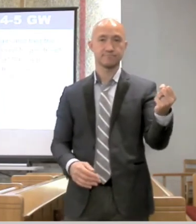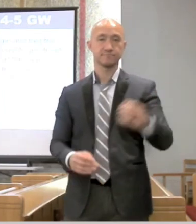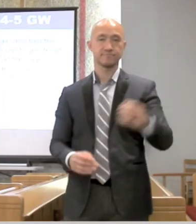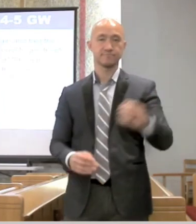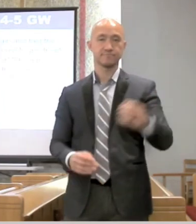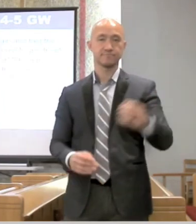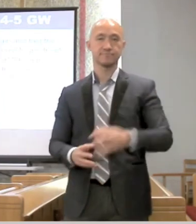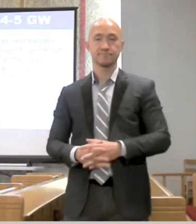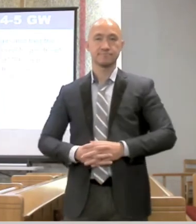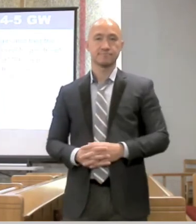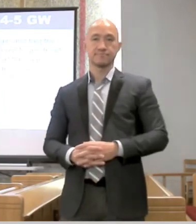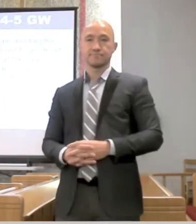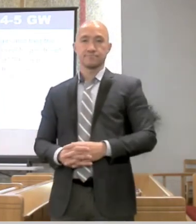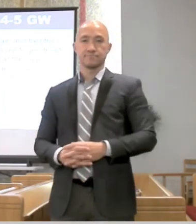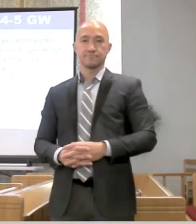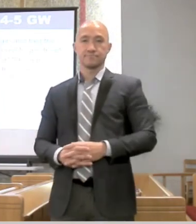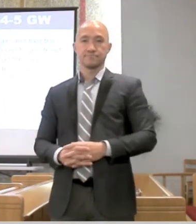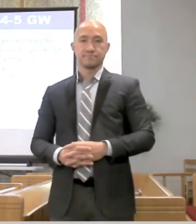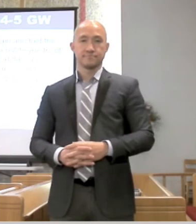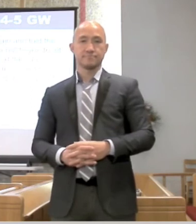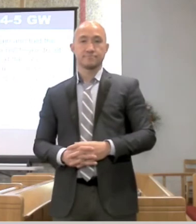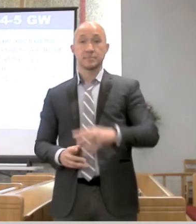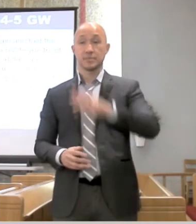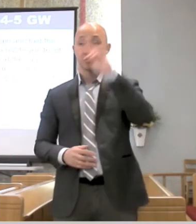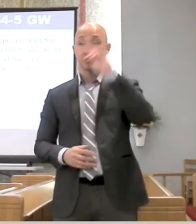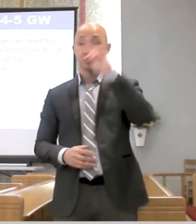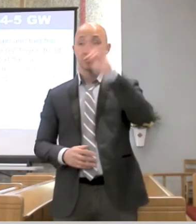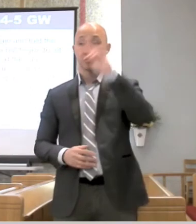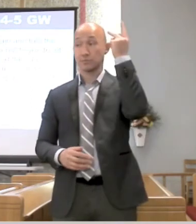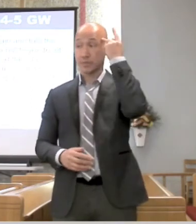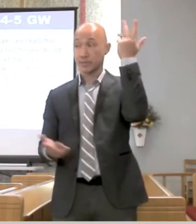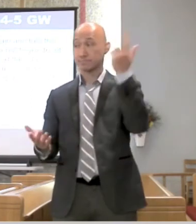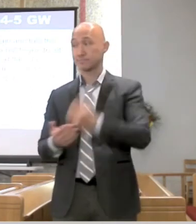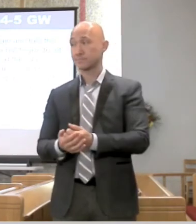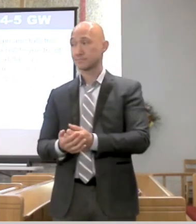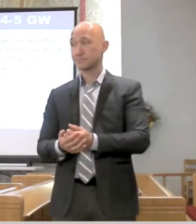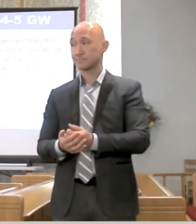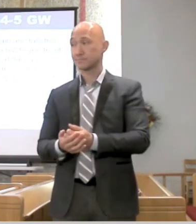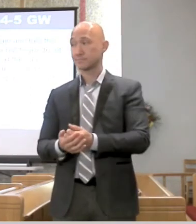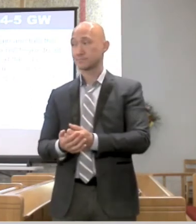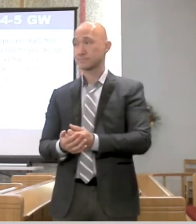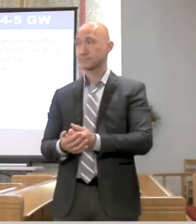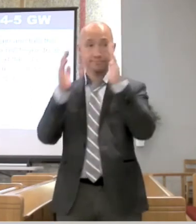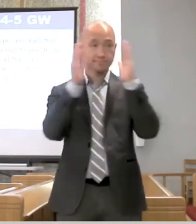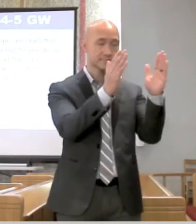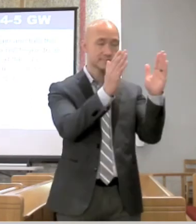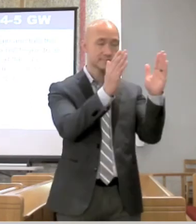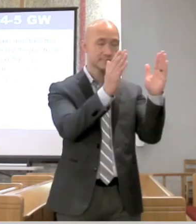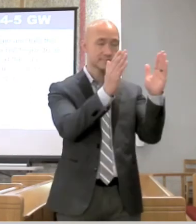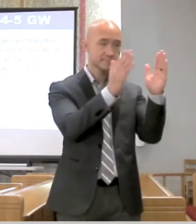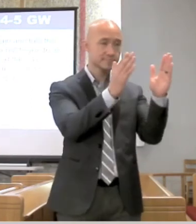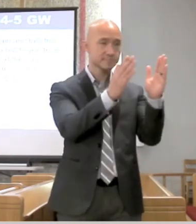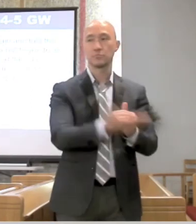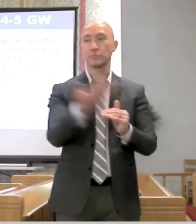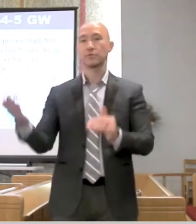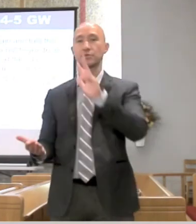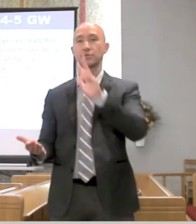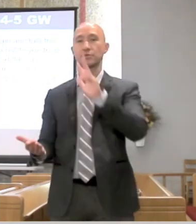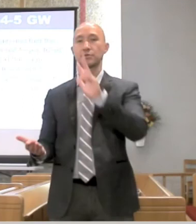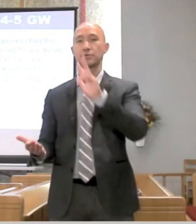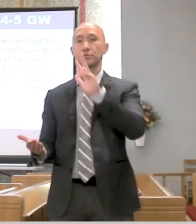God. So when Pilate says, behold the man, we got three different groups seeing